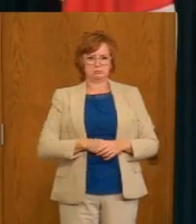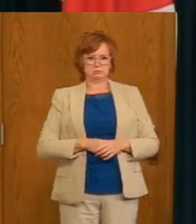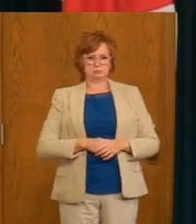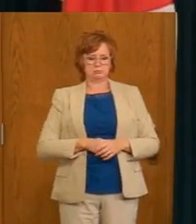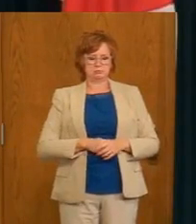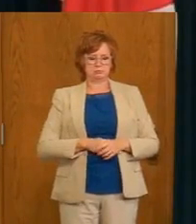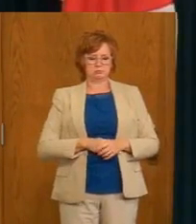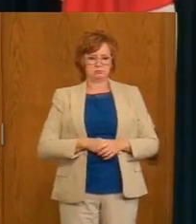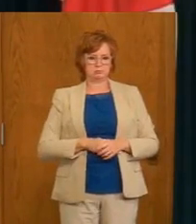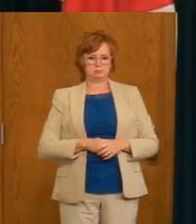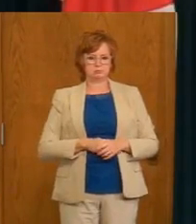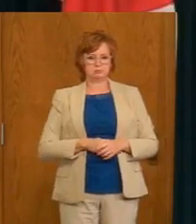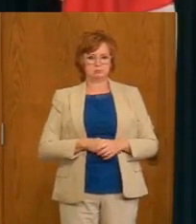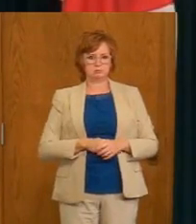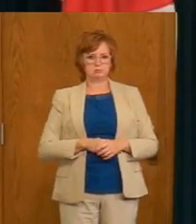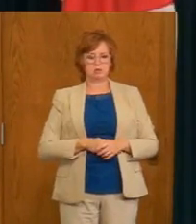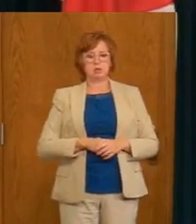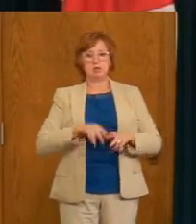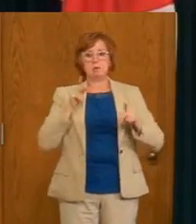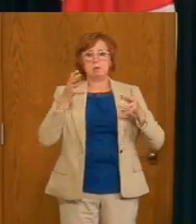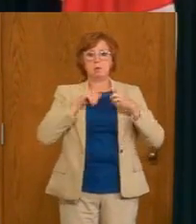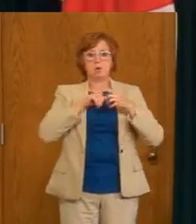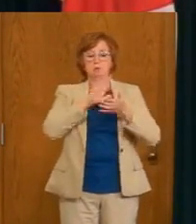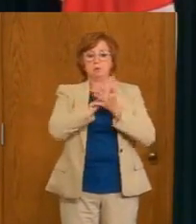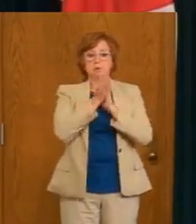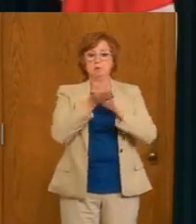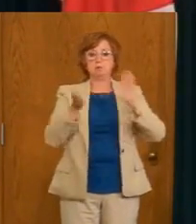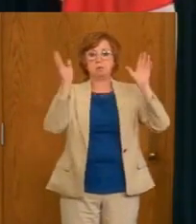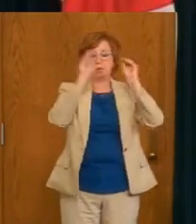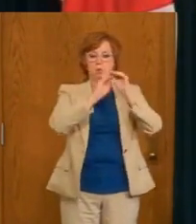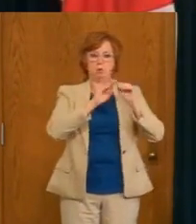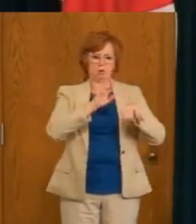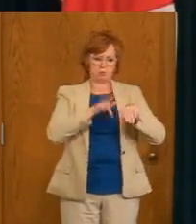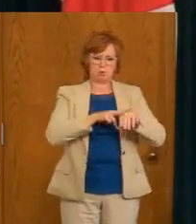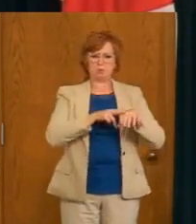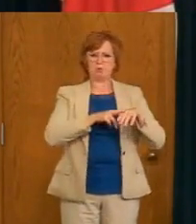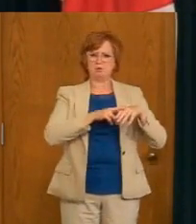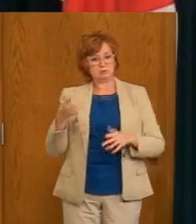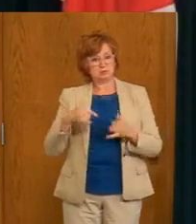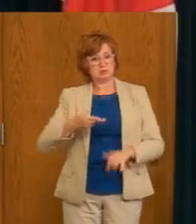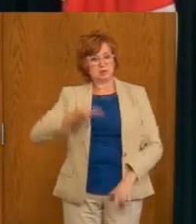and effective vaccines were for long-term care. And we can see that in